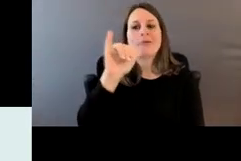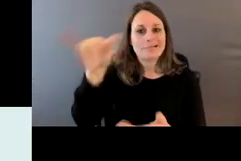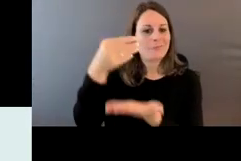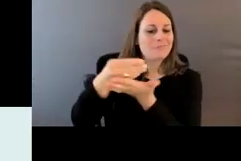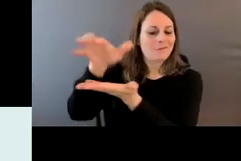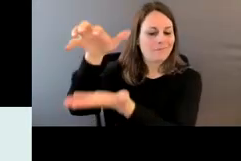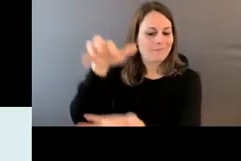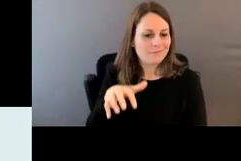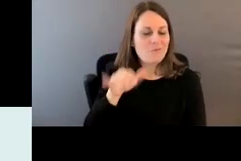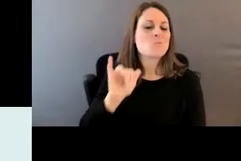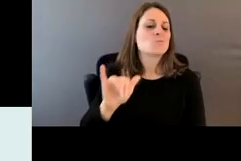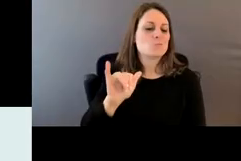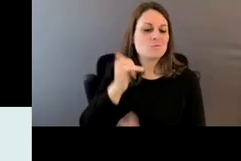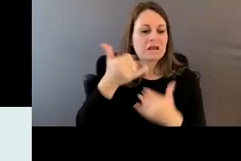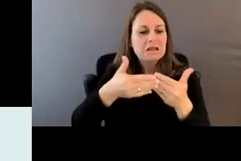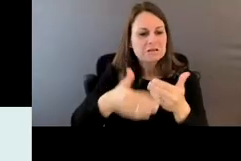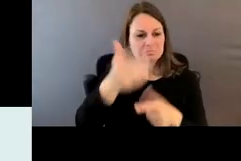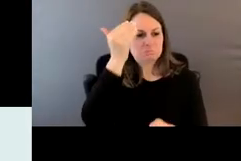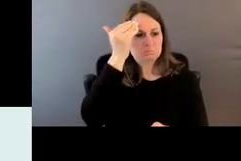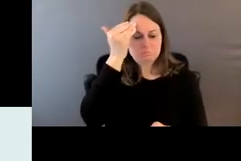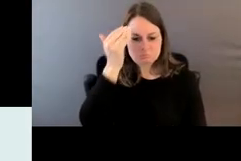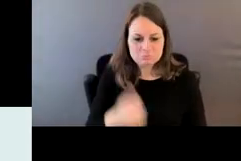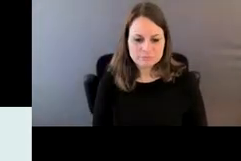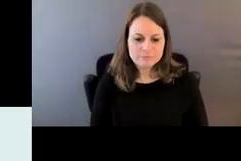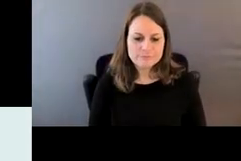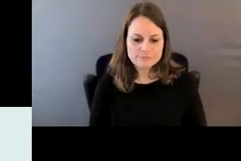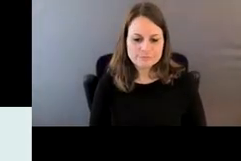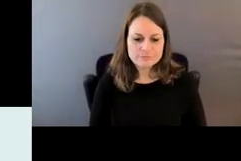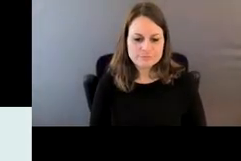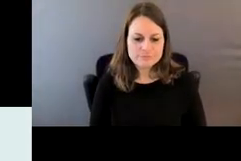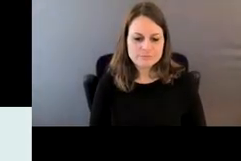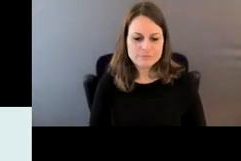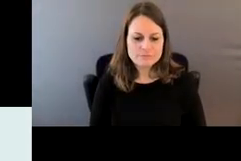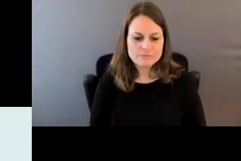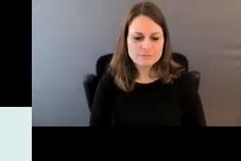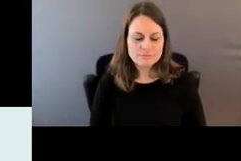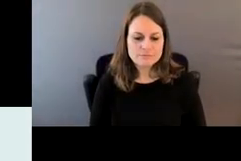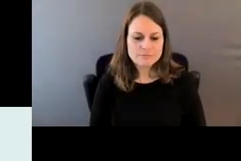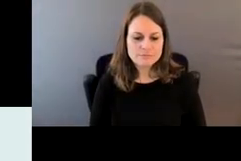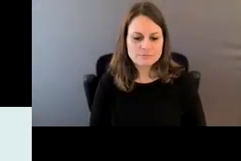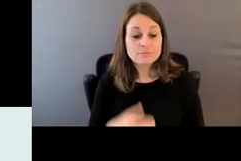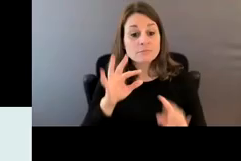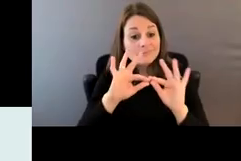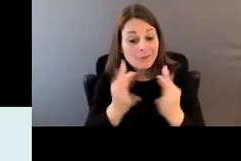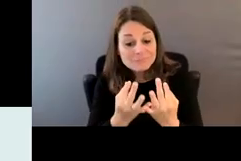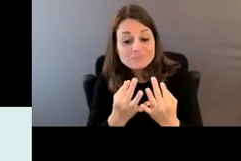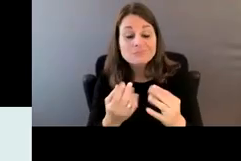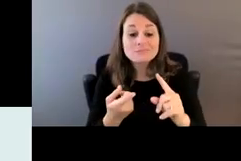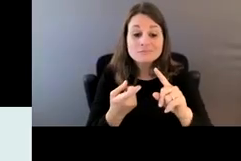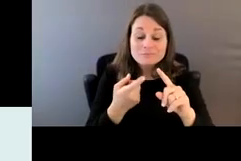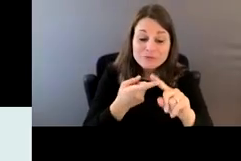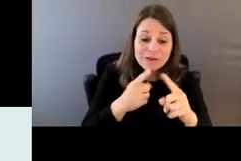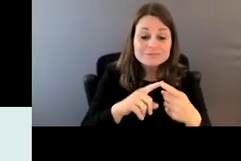hire their own staff, and pretty much set their own programs according to their own priorities. It's based